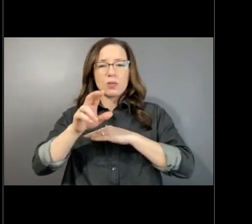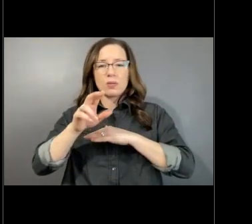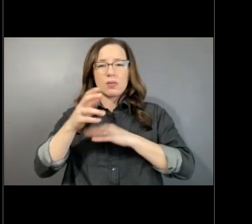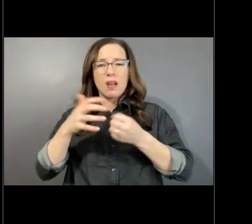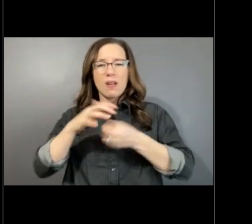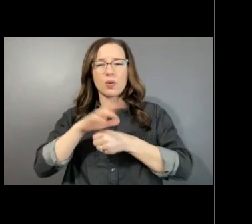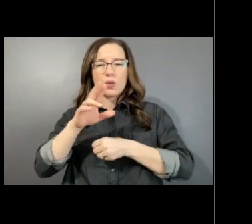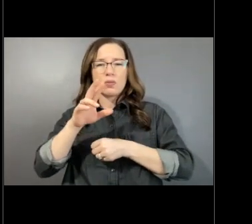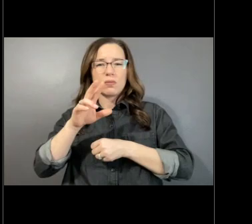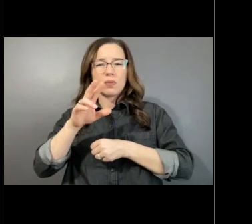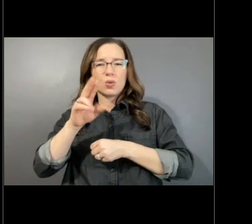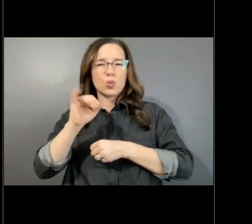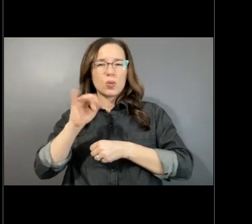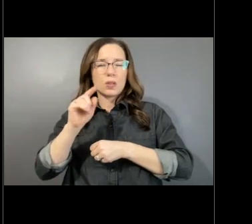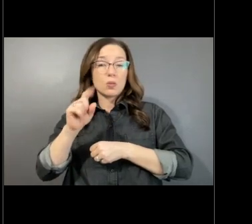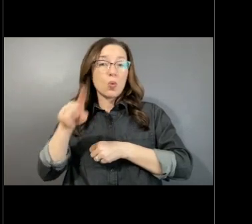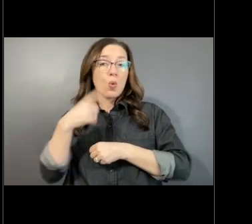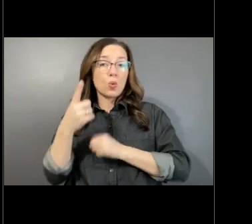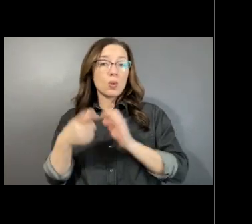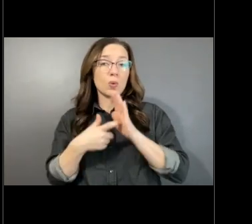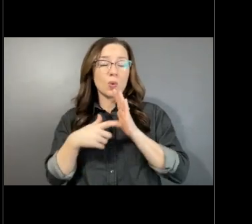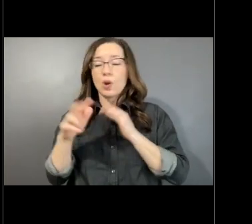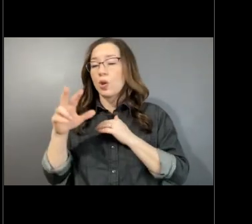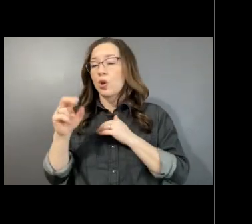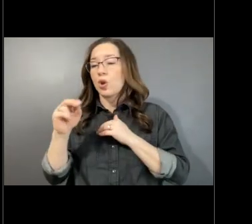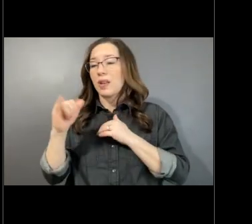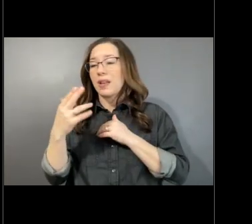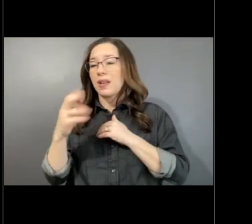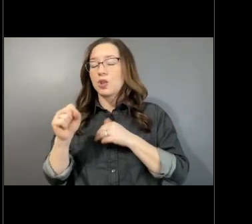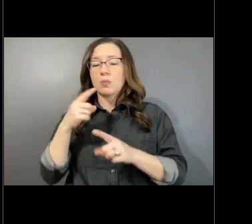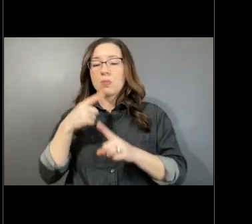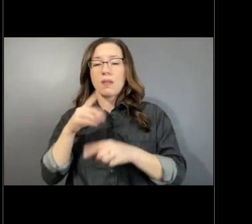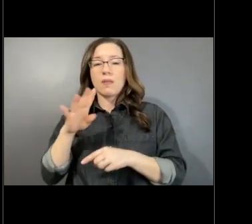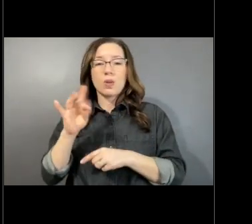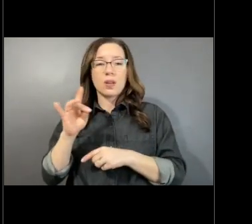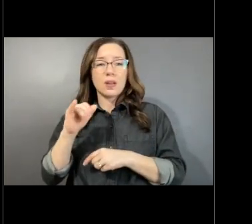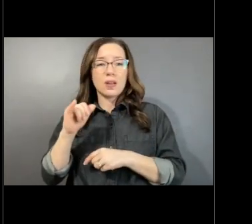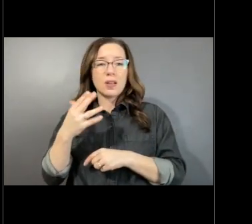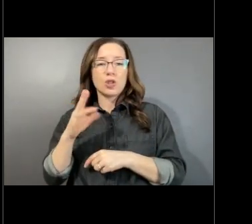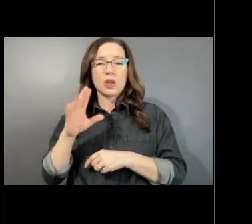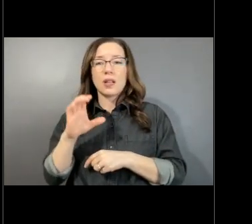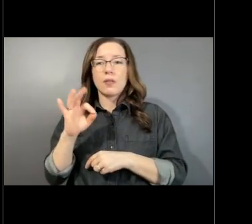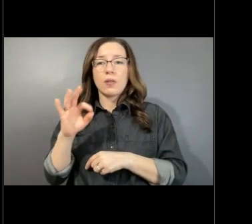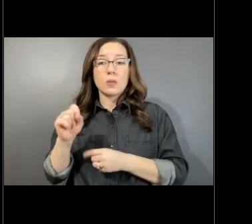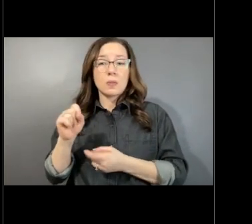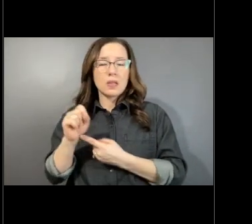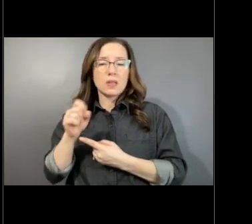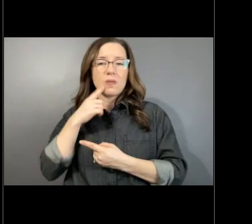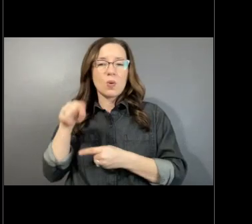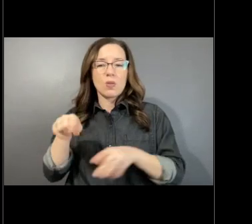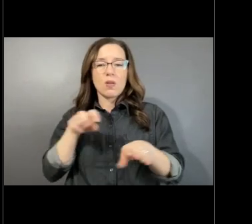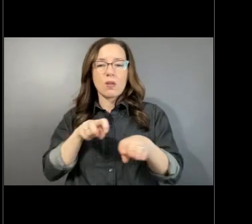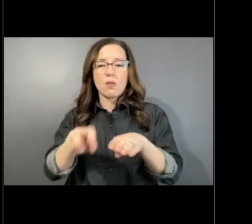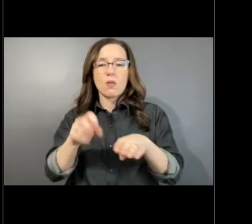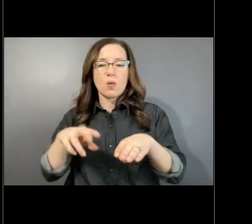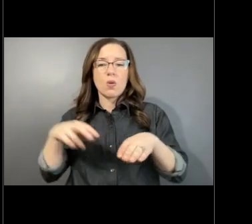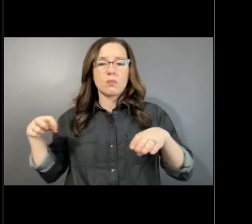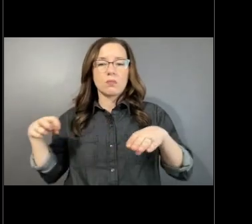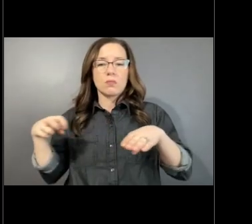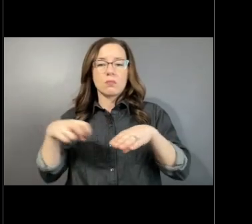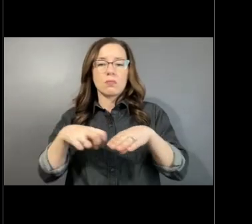Act guidelines only require a 30-inch by 48-inch clear floor space for parallel or forwarded